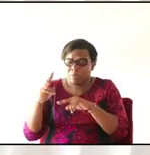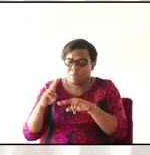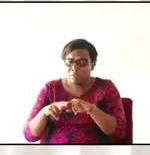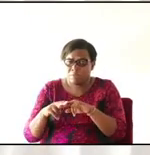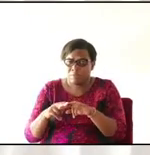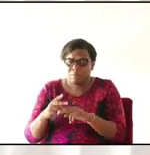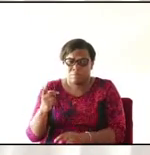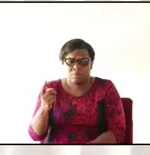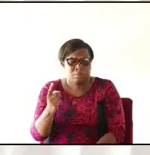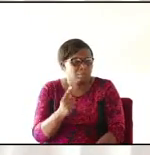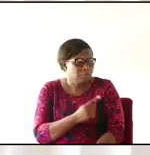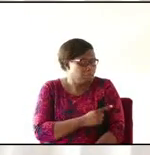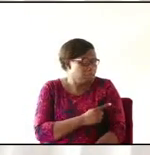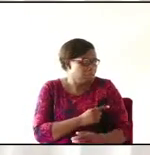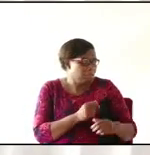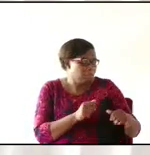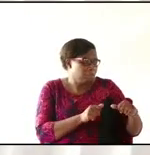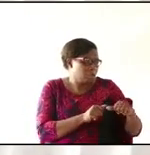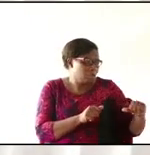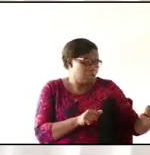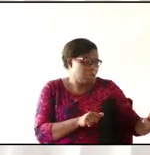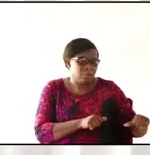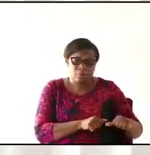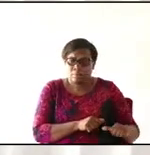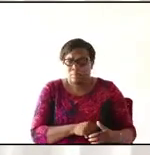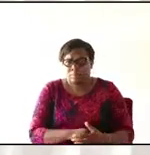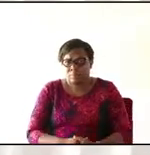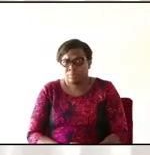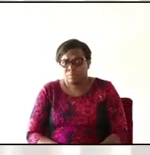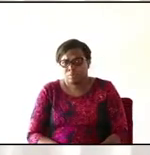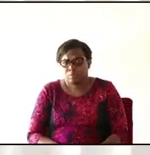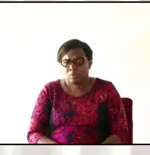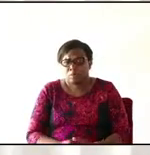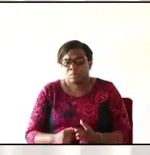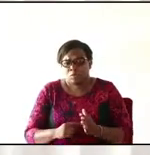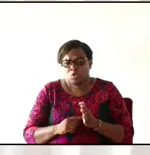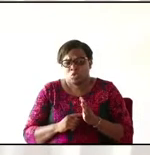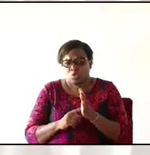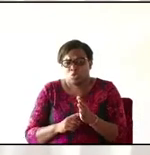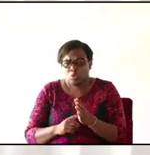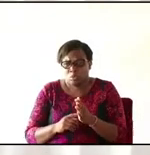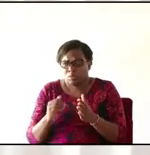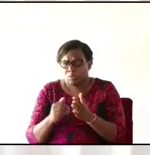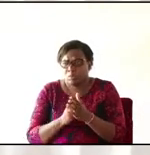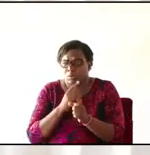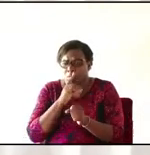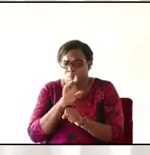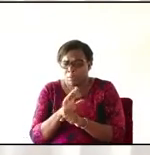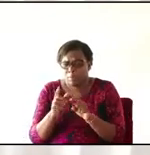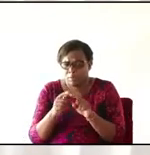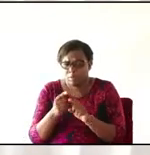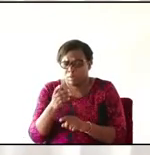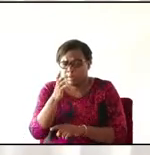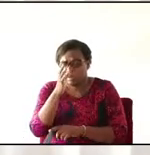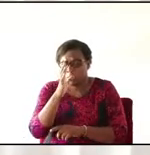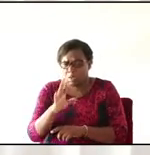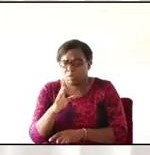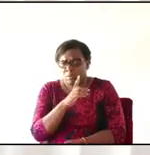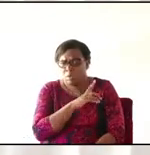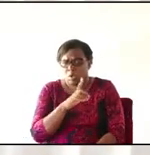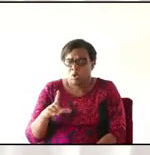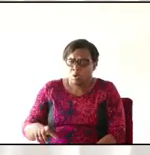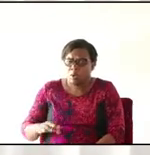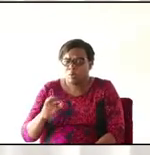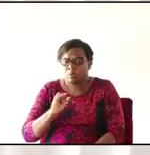down to the altar as a public commitment to God. That, Lord, I want